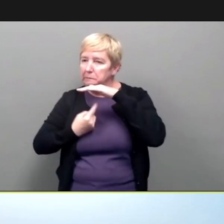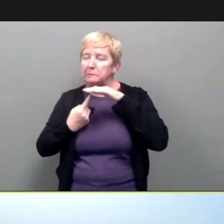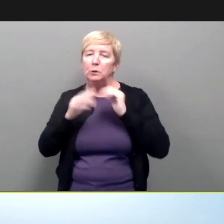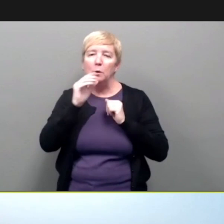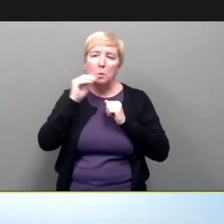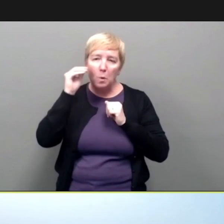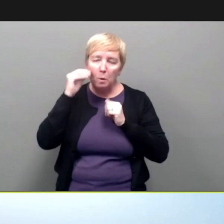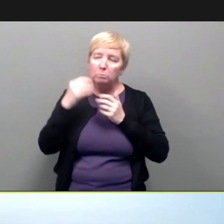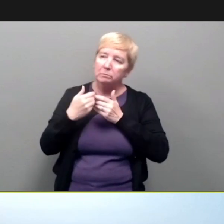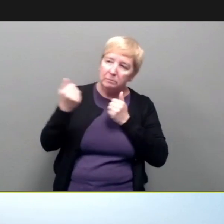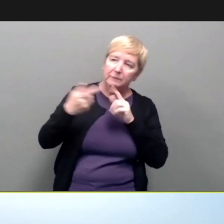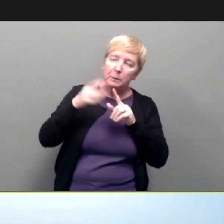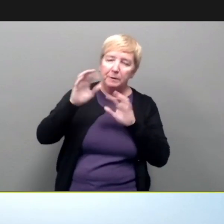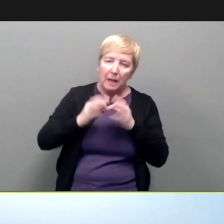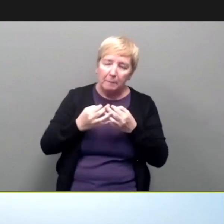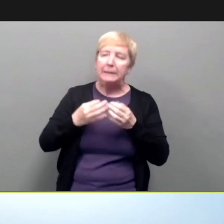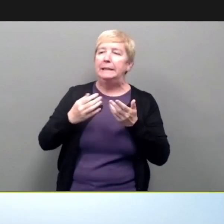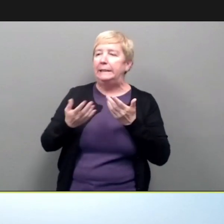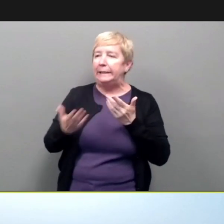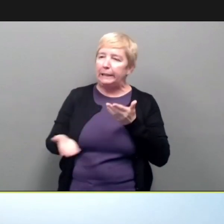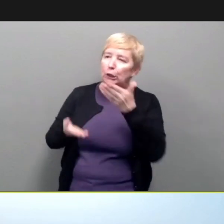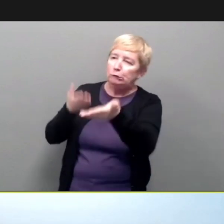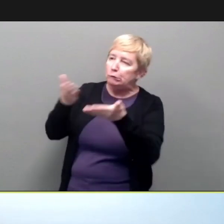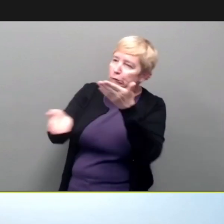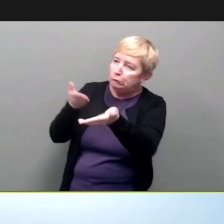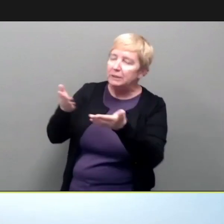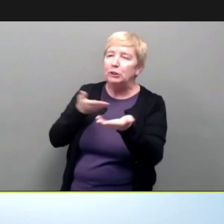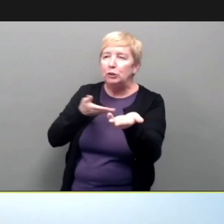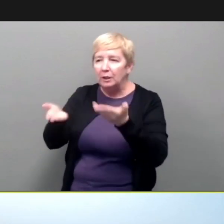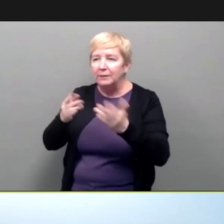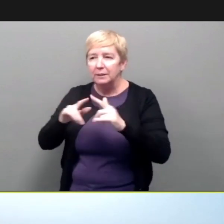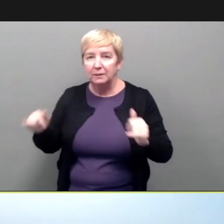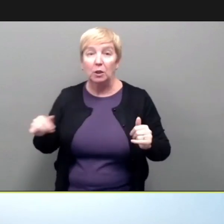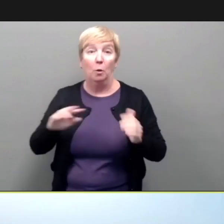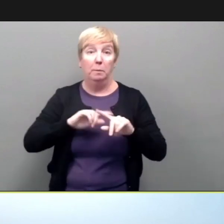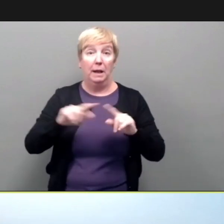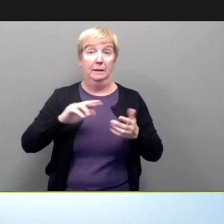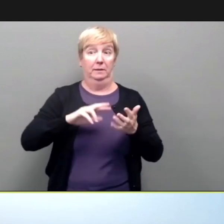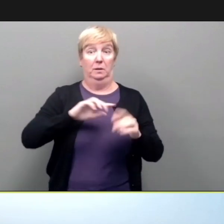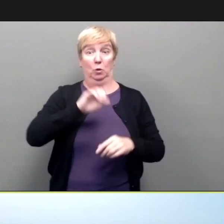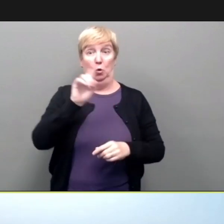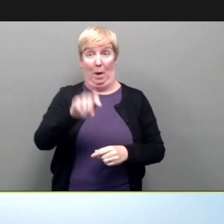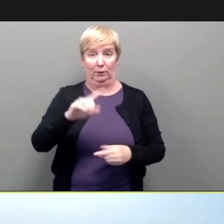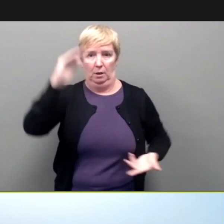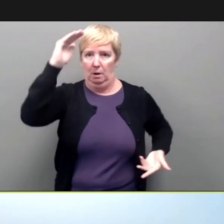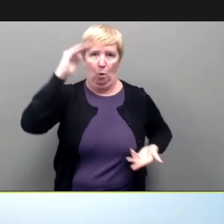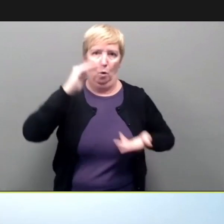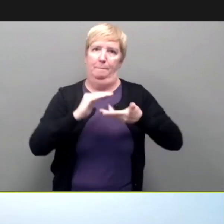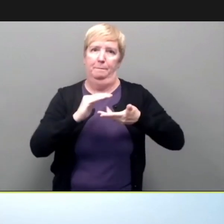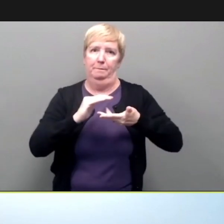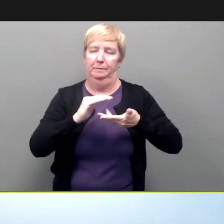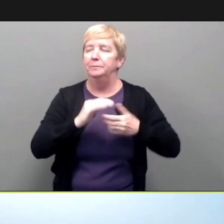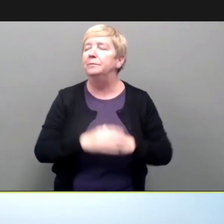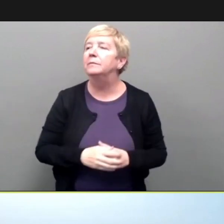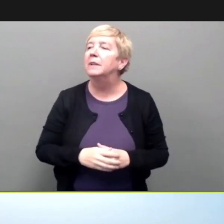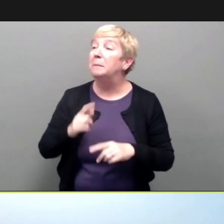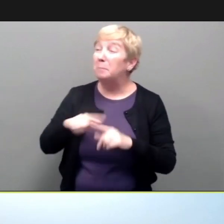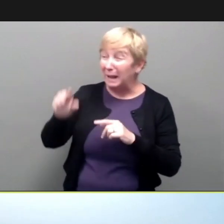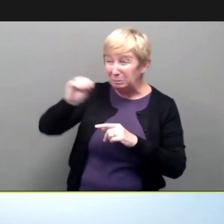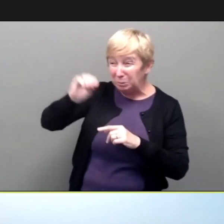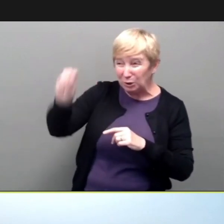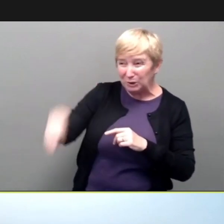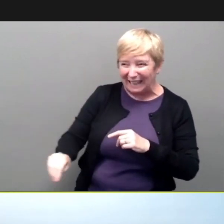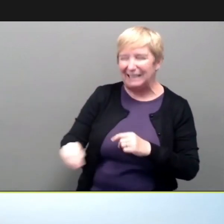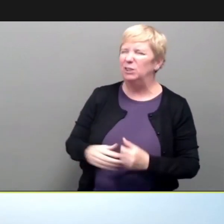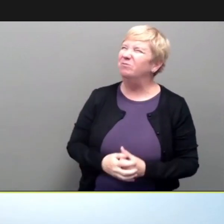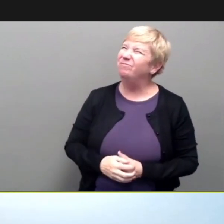linking them to various services. So being able to put a percentage on that would be very difficult. But